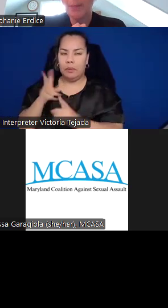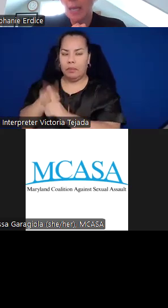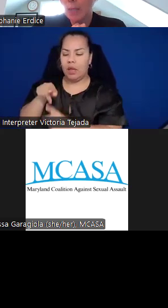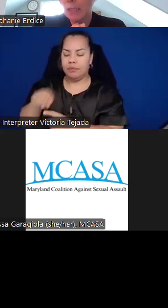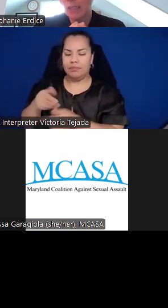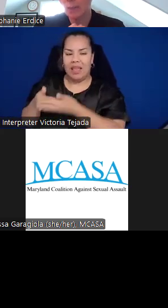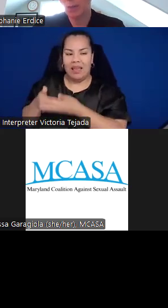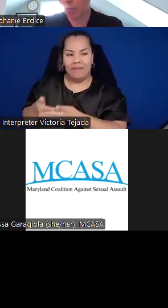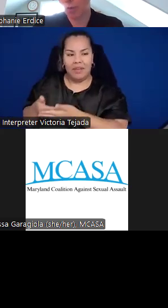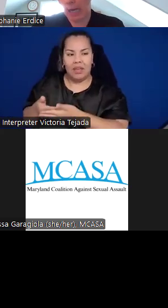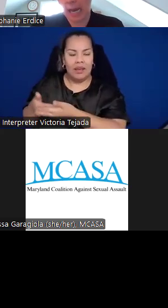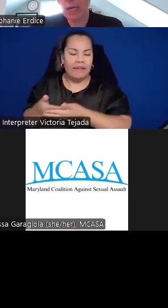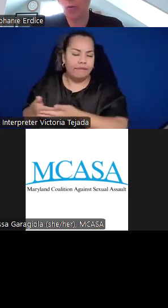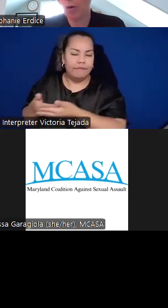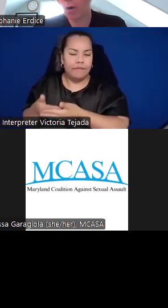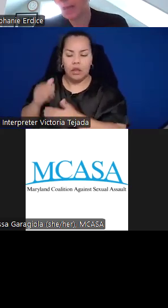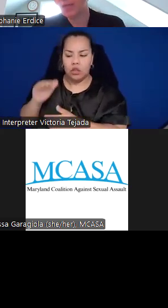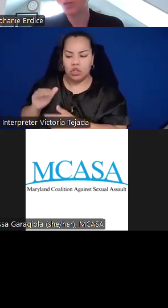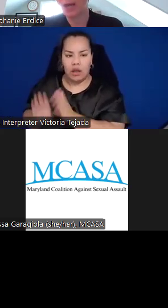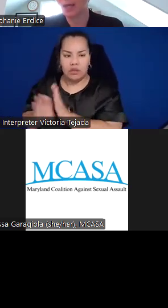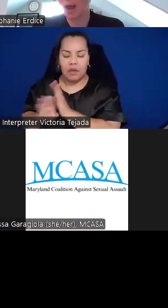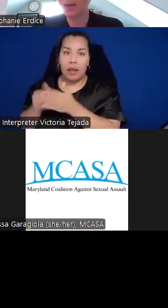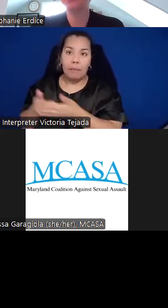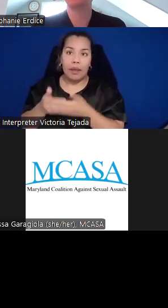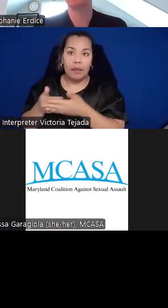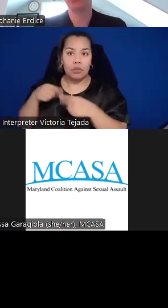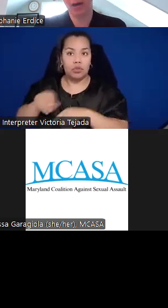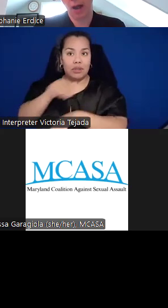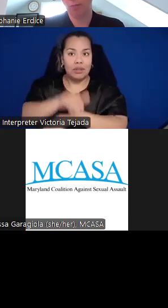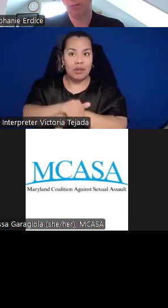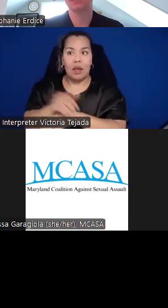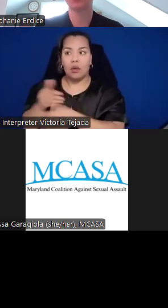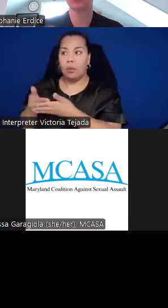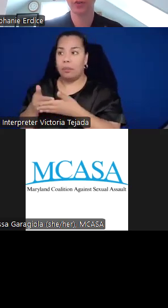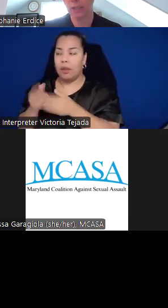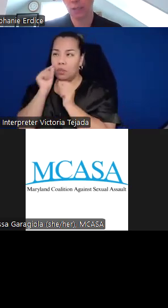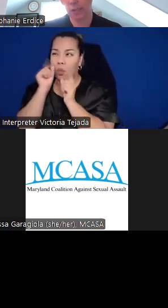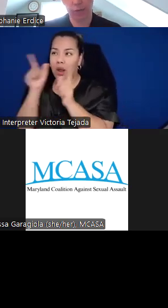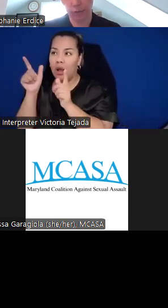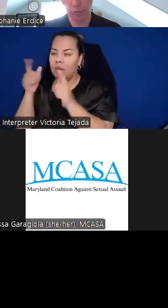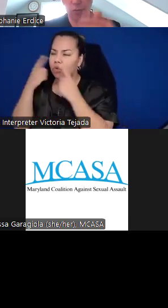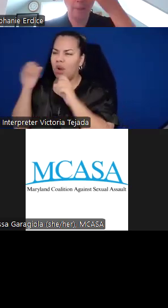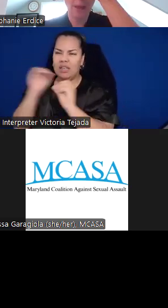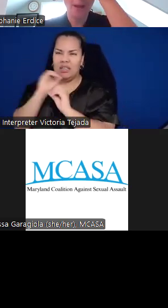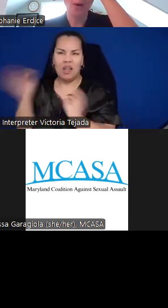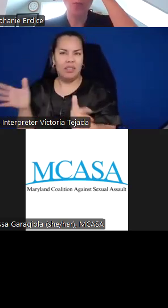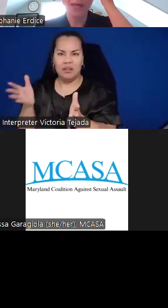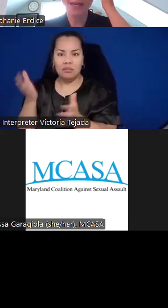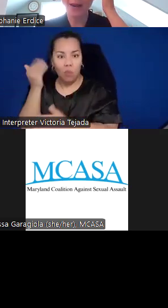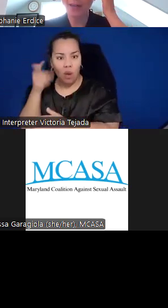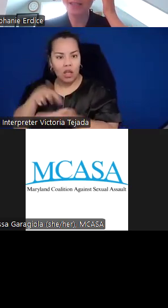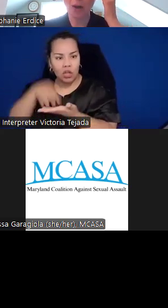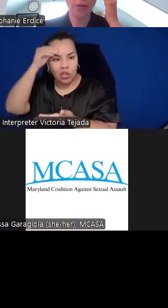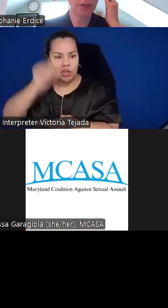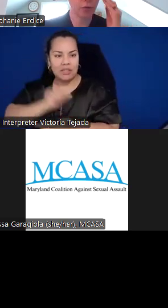So like babies sleeping through the night or babies waking up and not crying out because they're learning to self-soothe. But